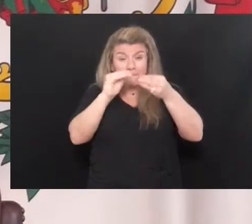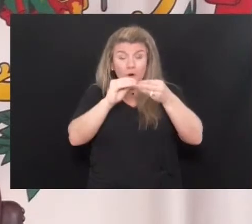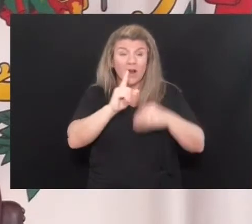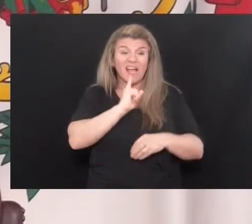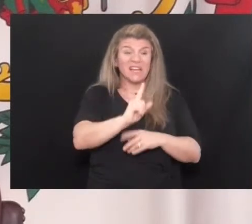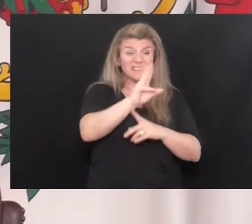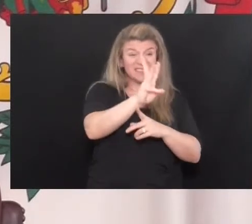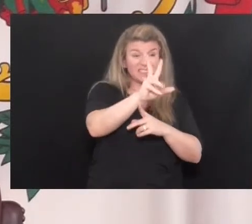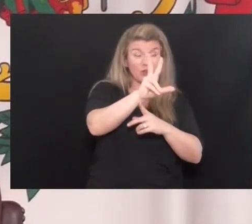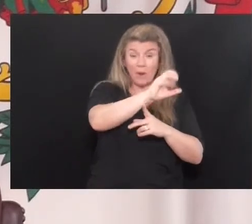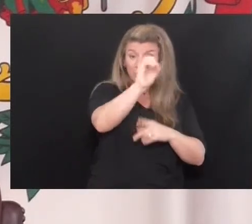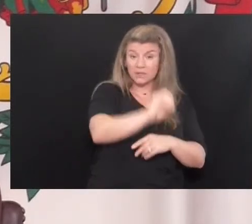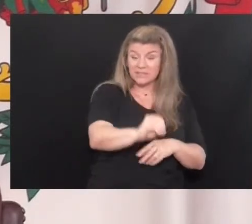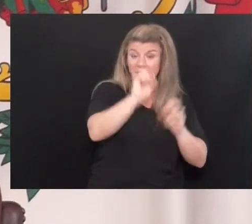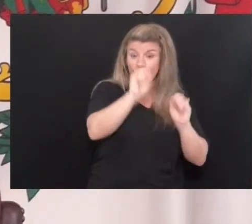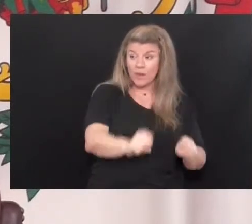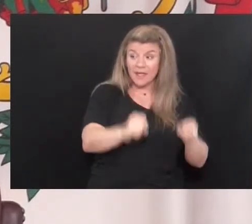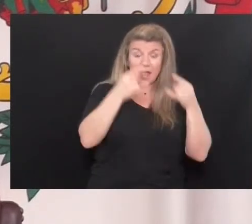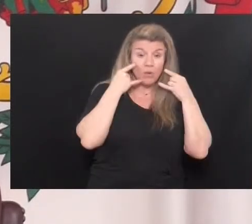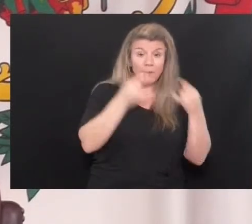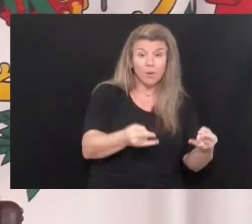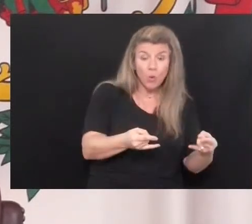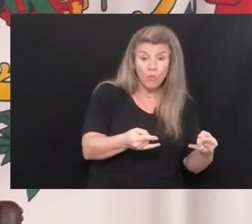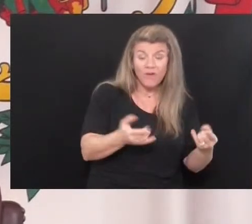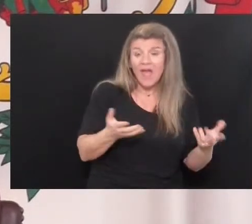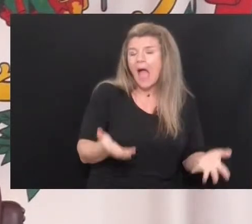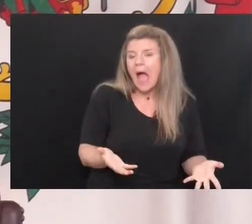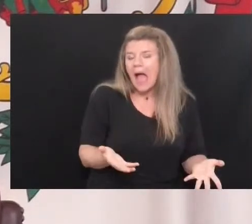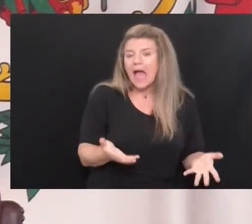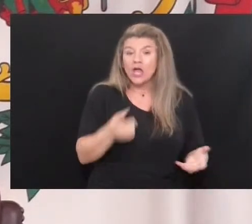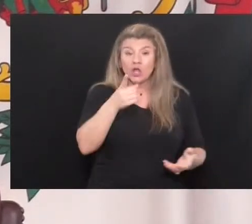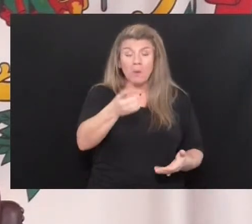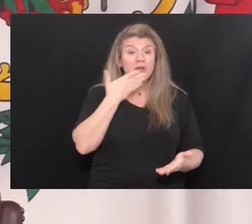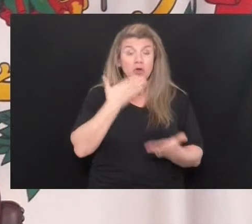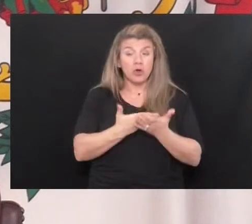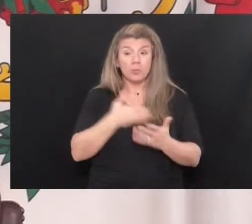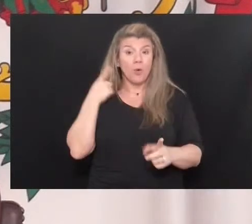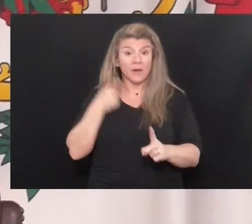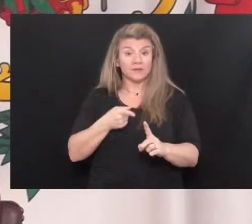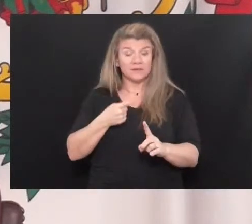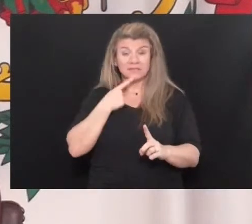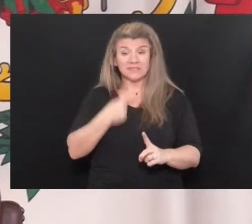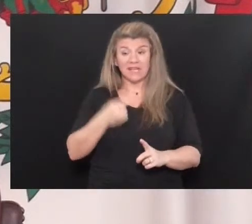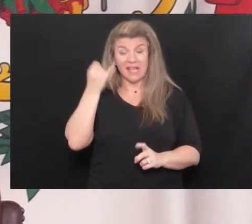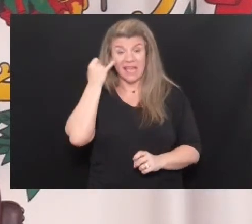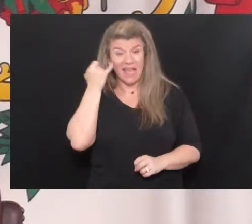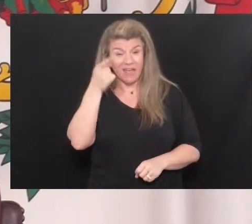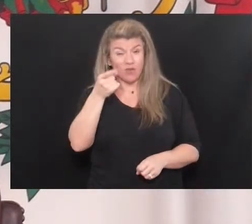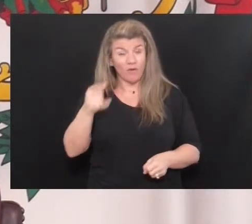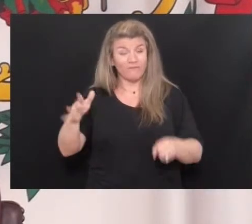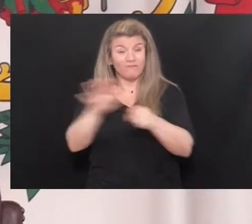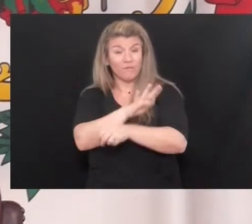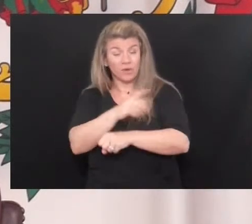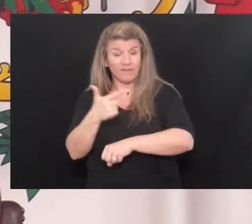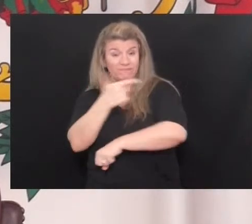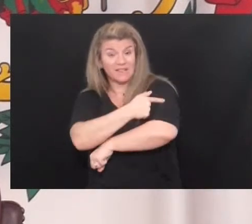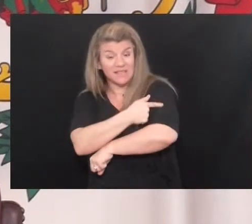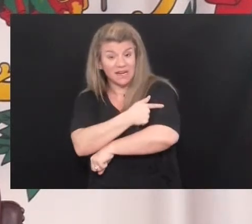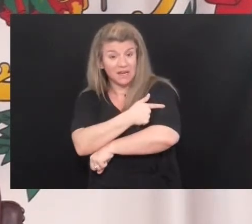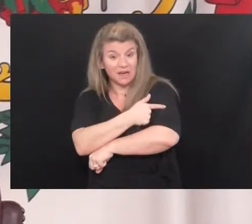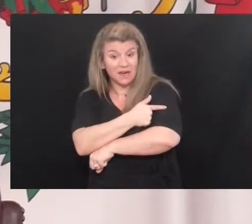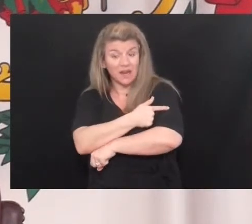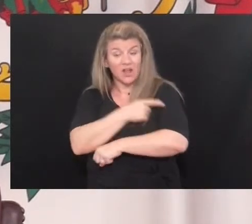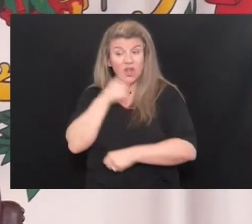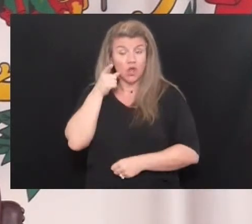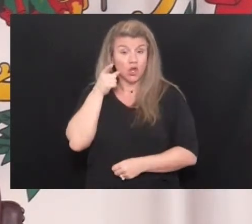We can start removing the mask. Kenny, you make a really good point to say, if you're fully vaccinated,